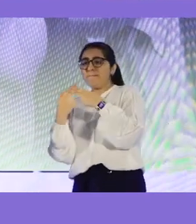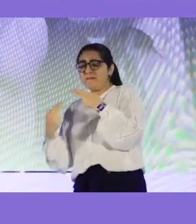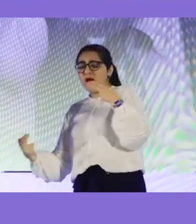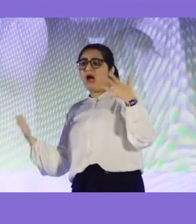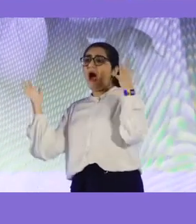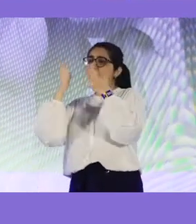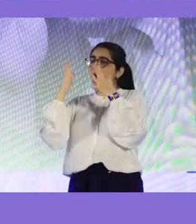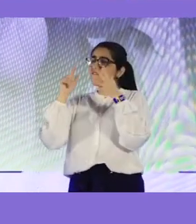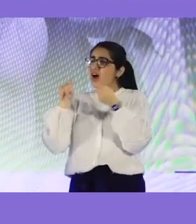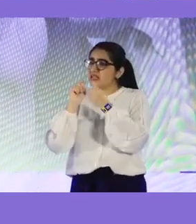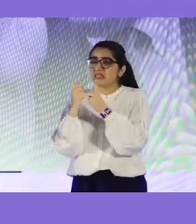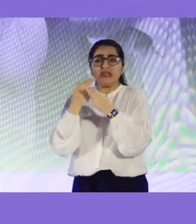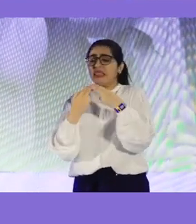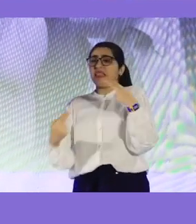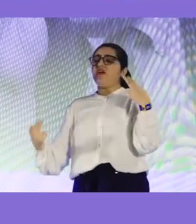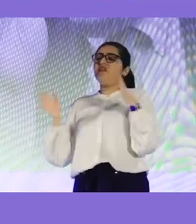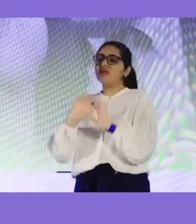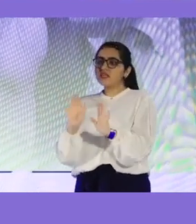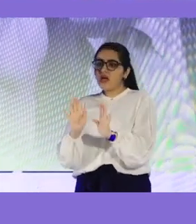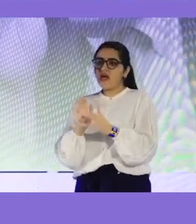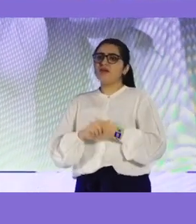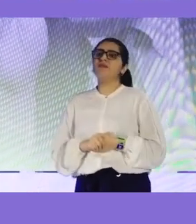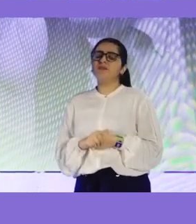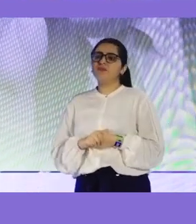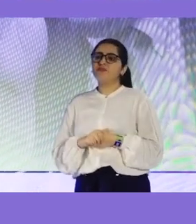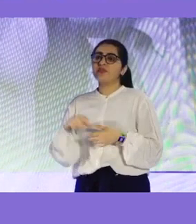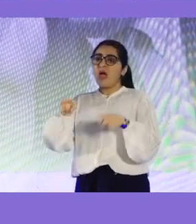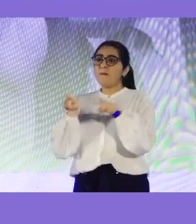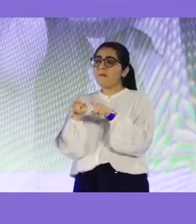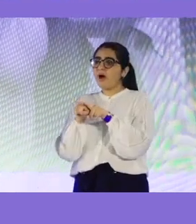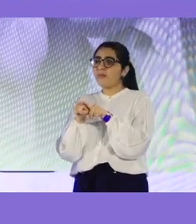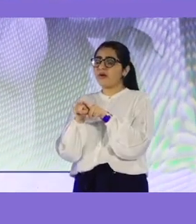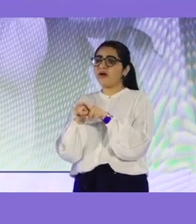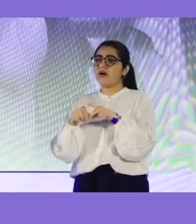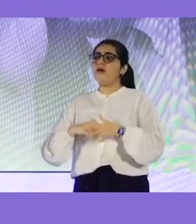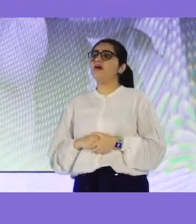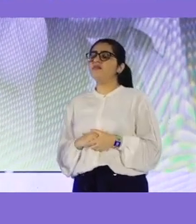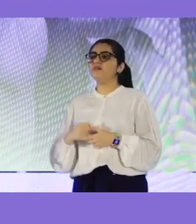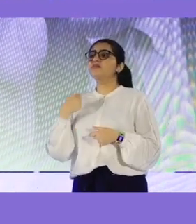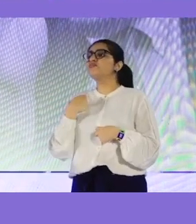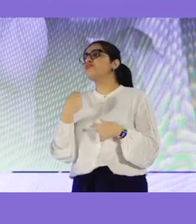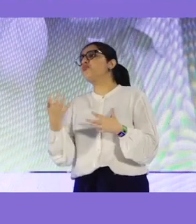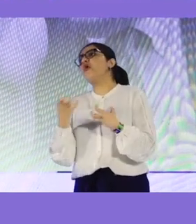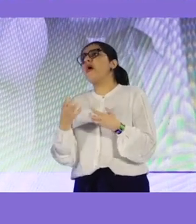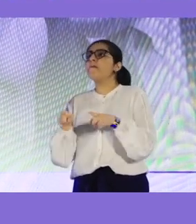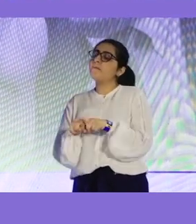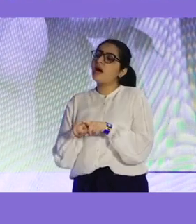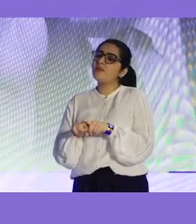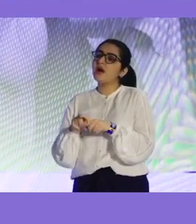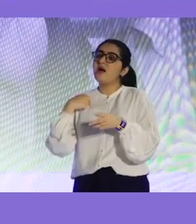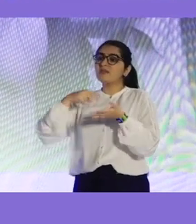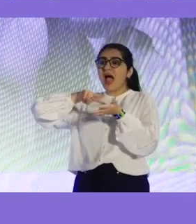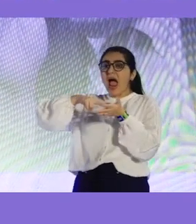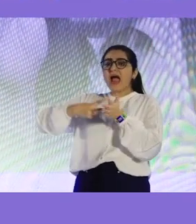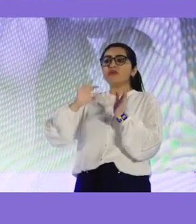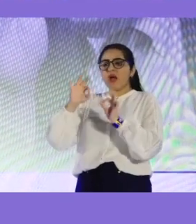floods. I'm not going to do that. I want to put it in a bigger context, beyond maybe even my expertise. In the next